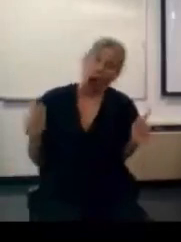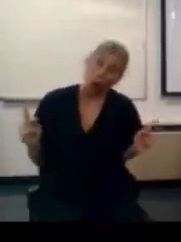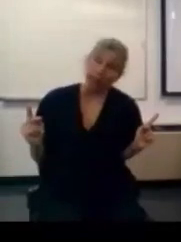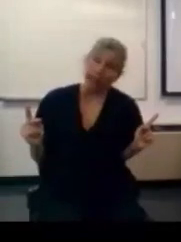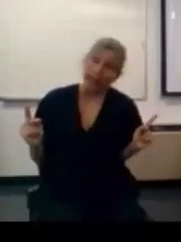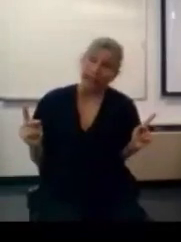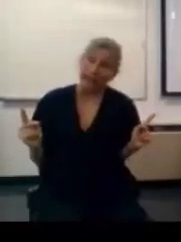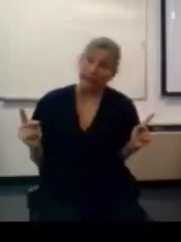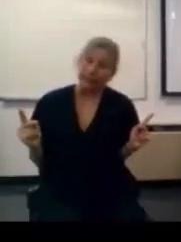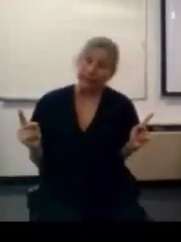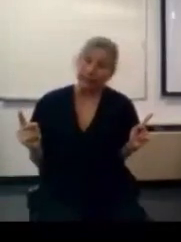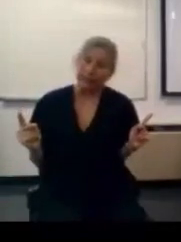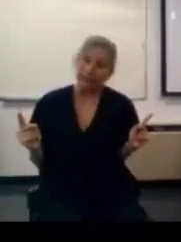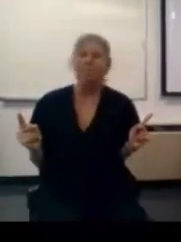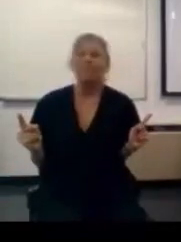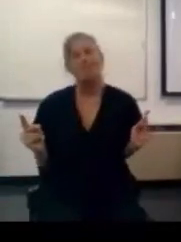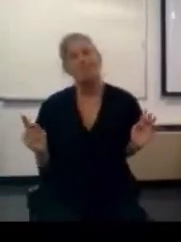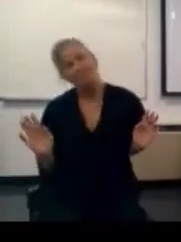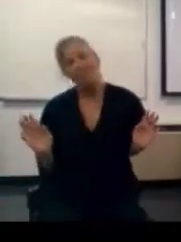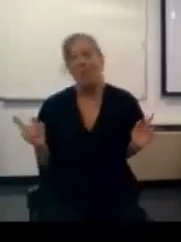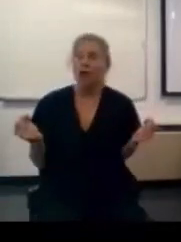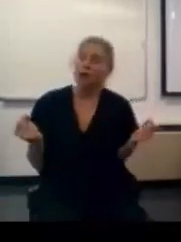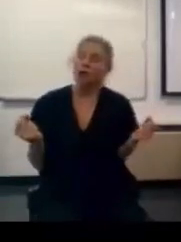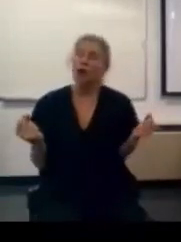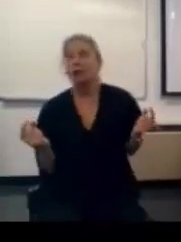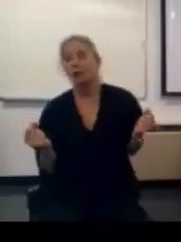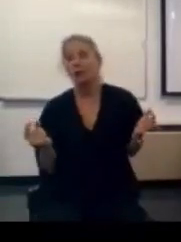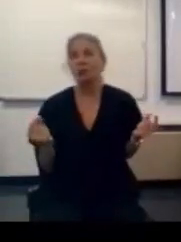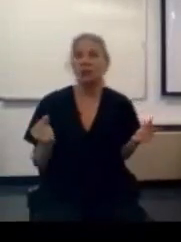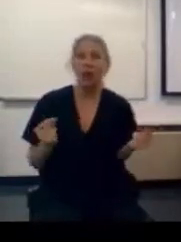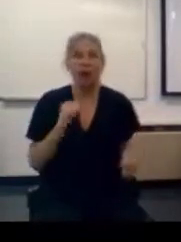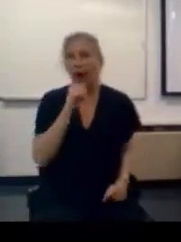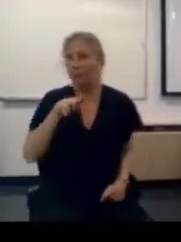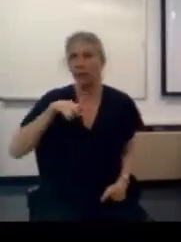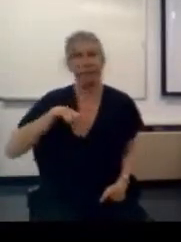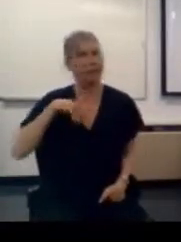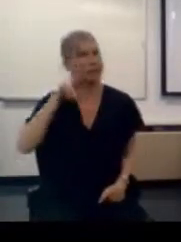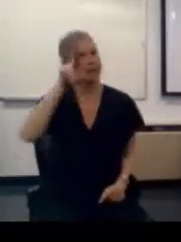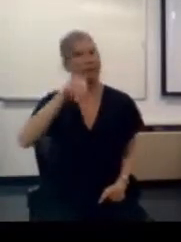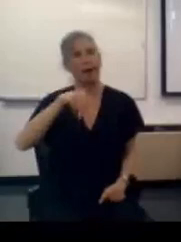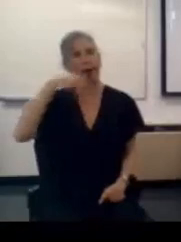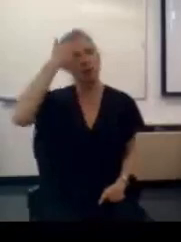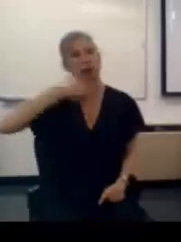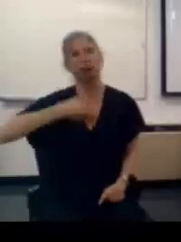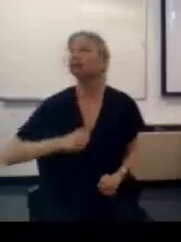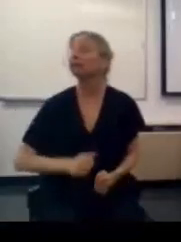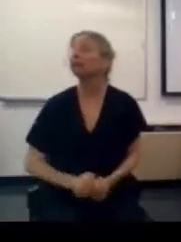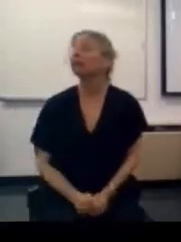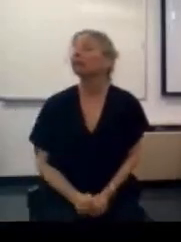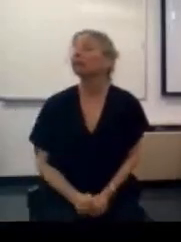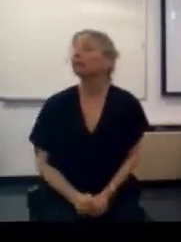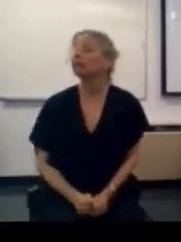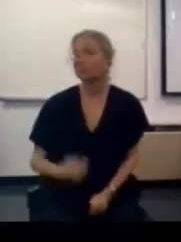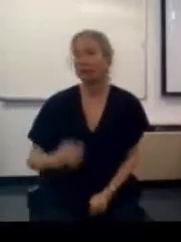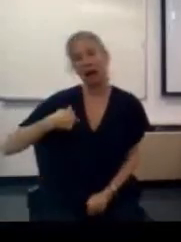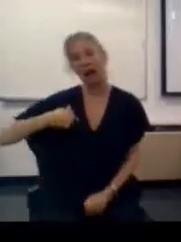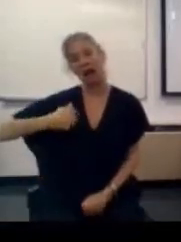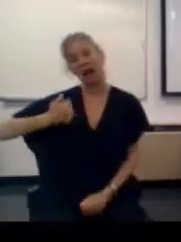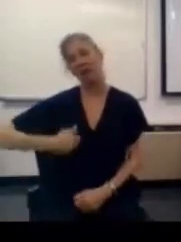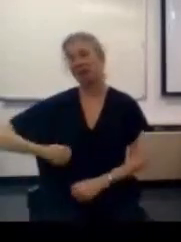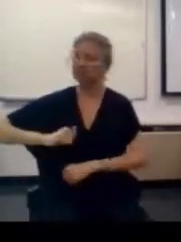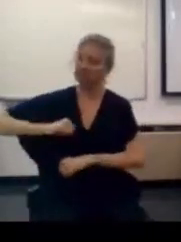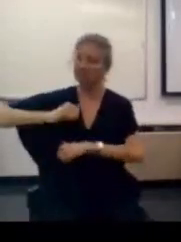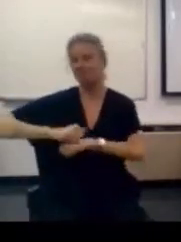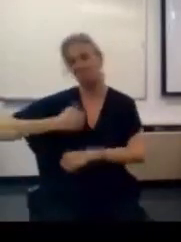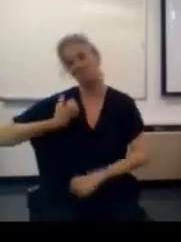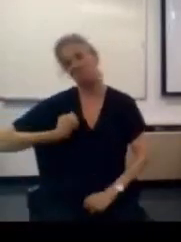qualify. So I'm like, I'm going to put on my don't take a no for an answer hat, which I think you